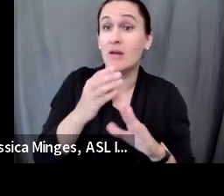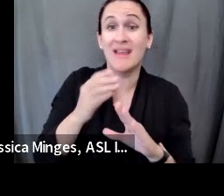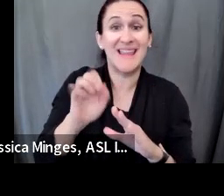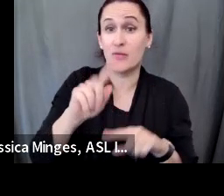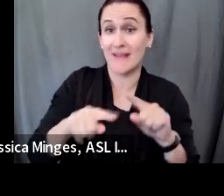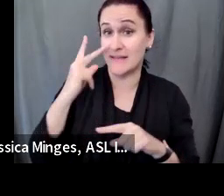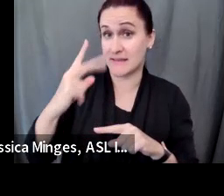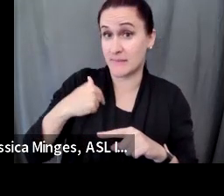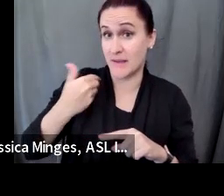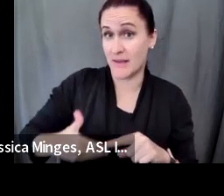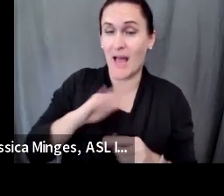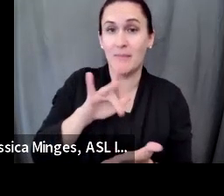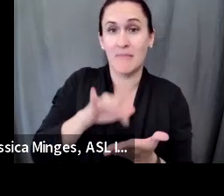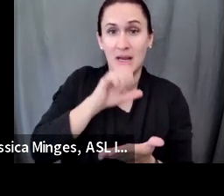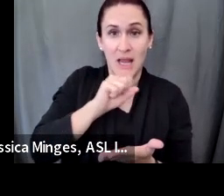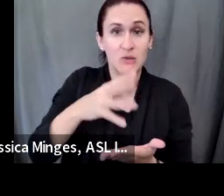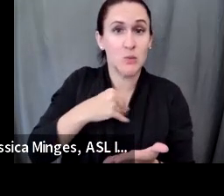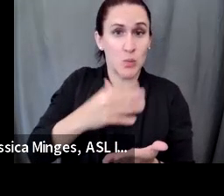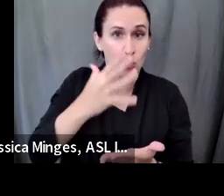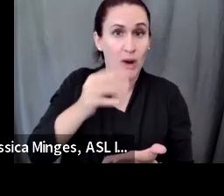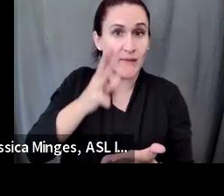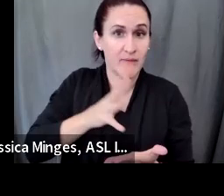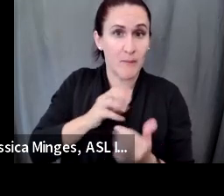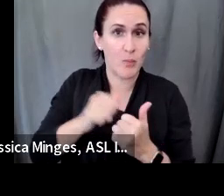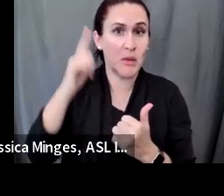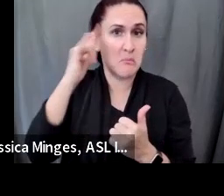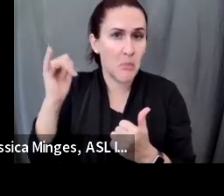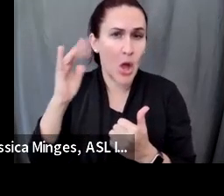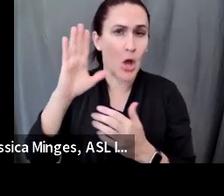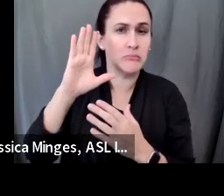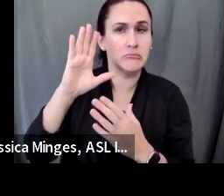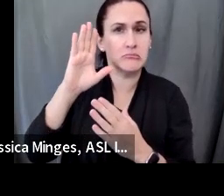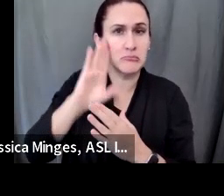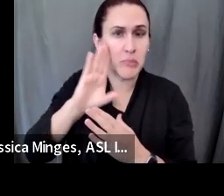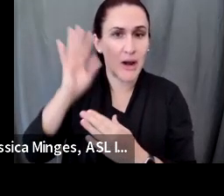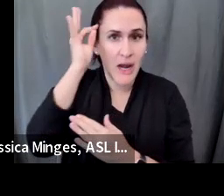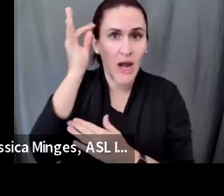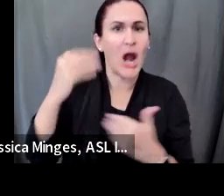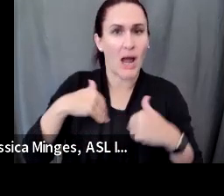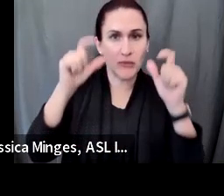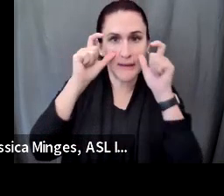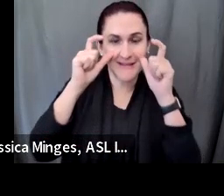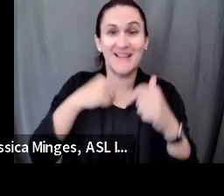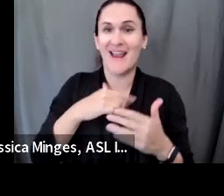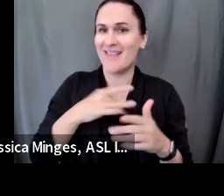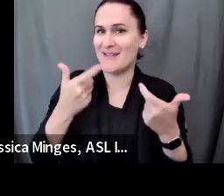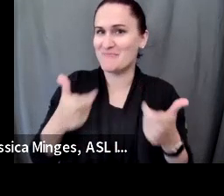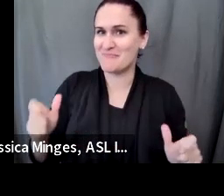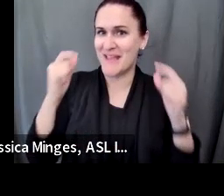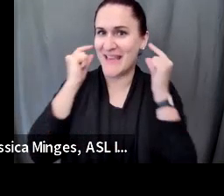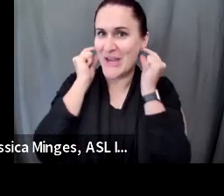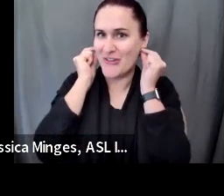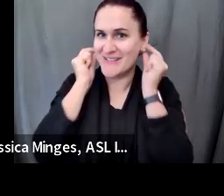me, I'm a middle-aged white female with blondish brown hair, and I wear glasses, and I like big earrings.